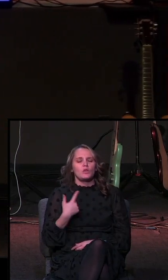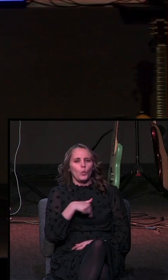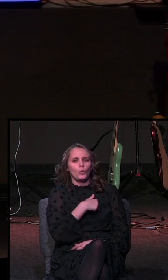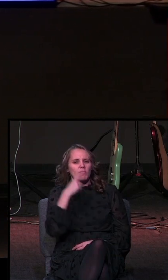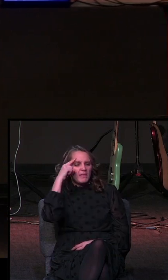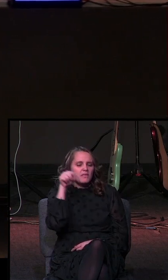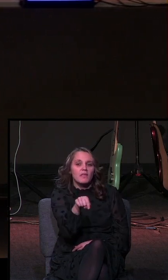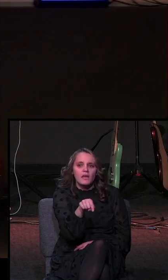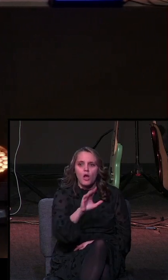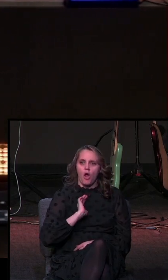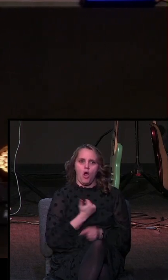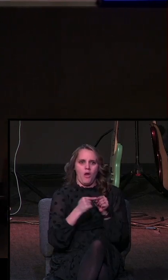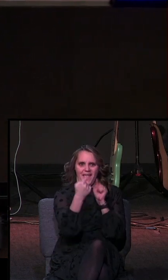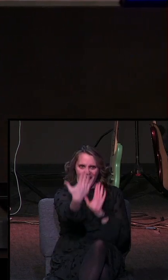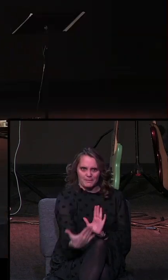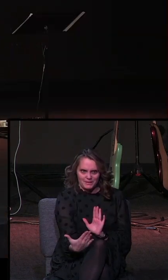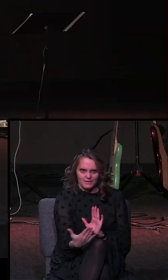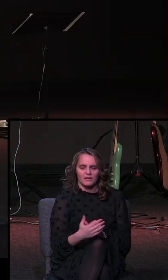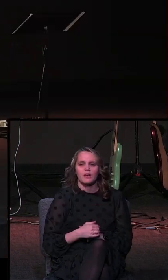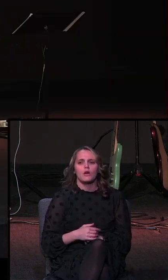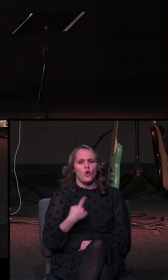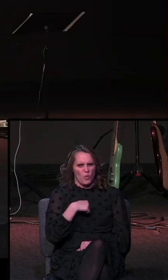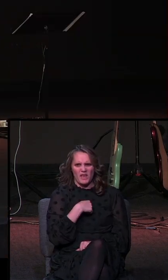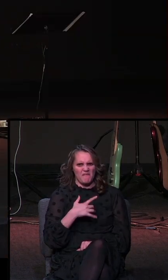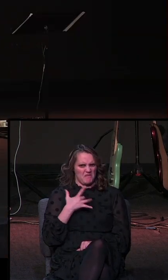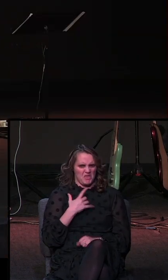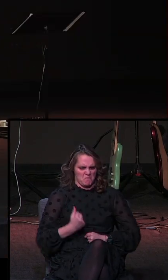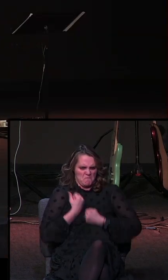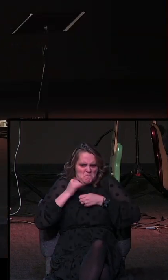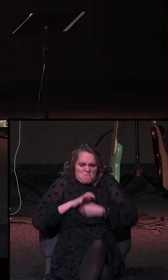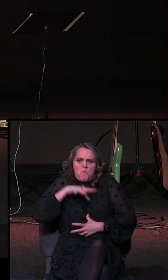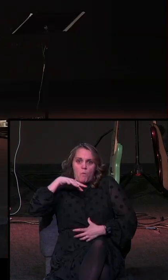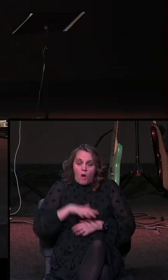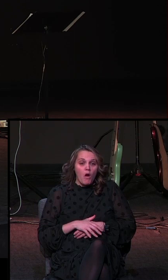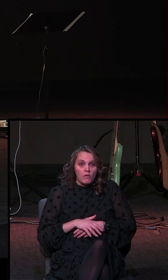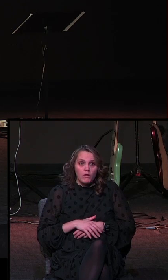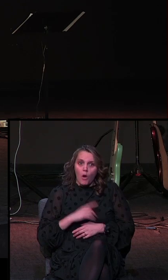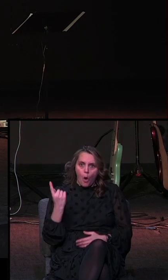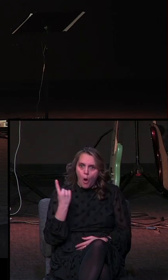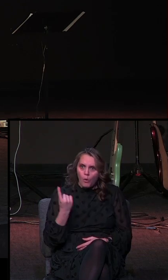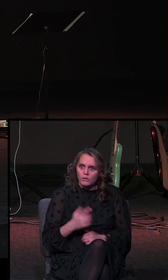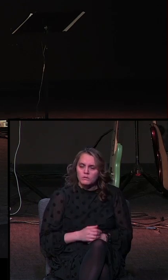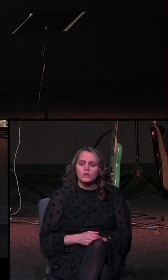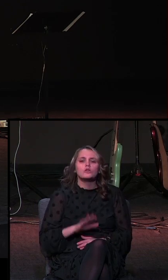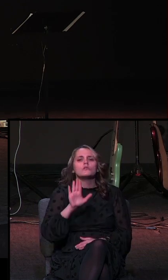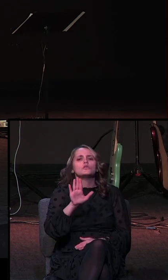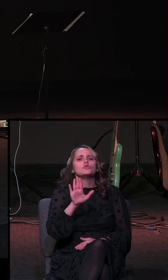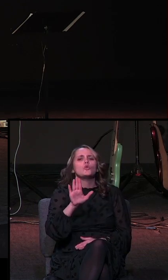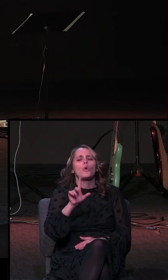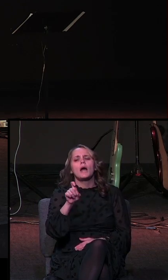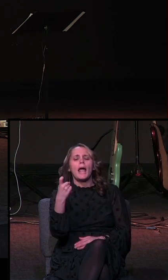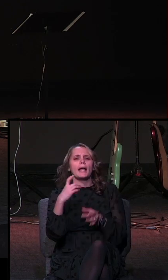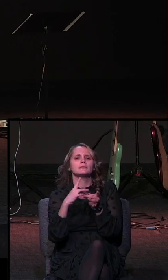our enemies. We have these hurrah flare-ups all the time, don't we? When your ex, who